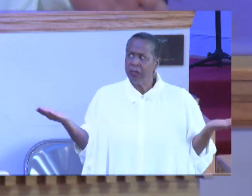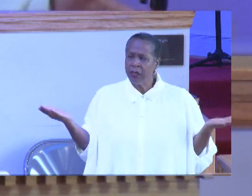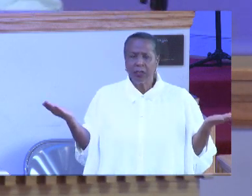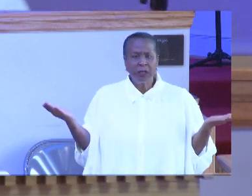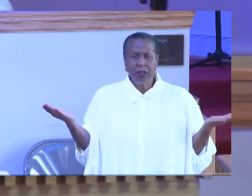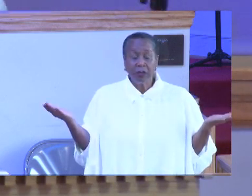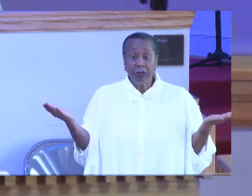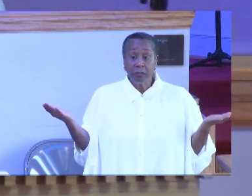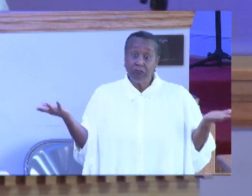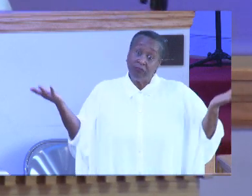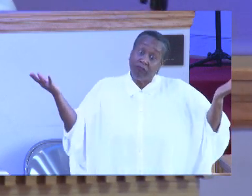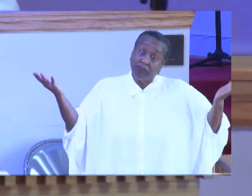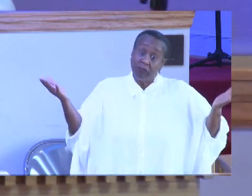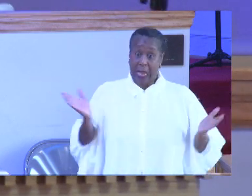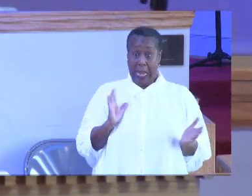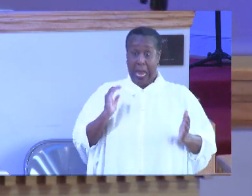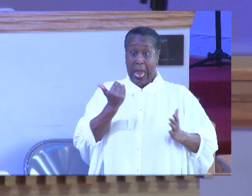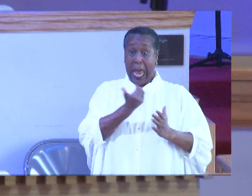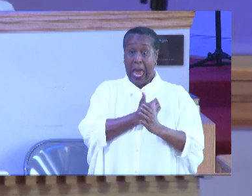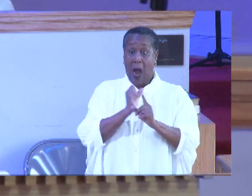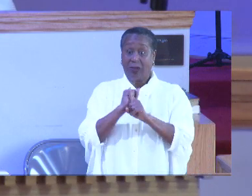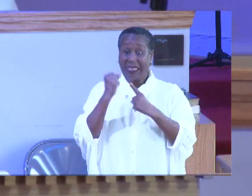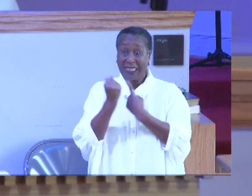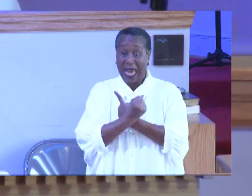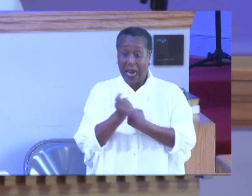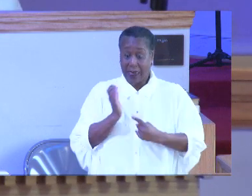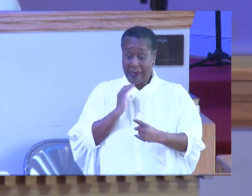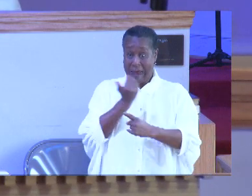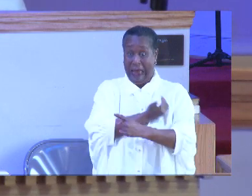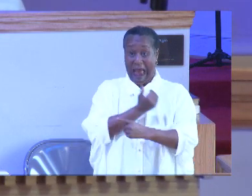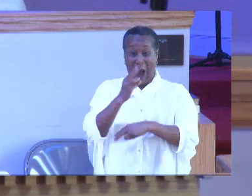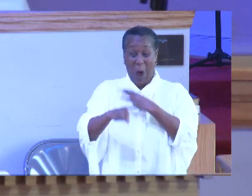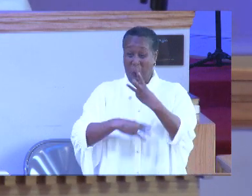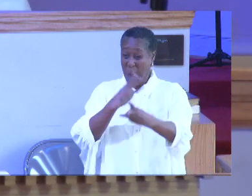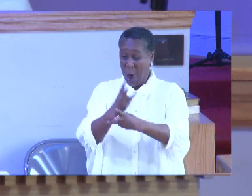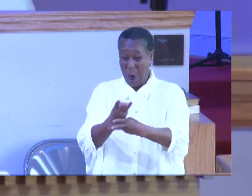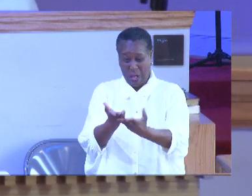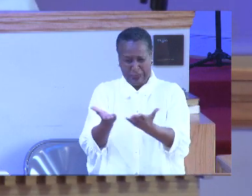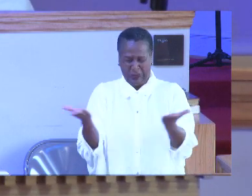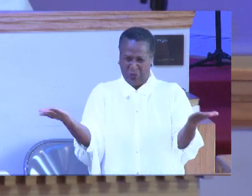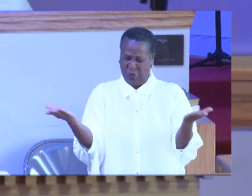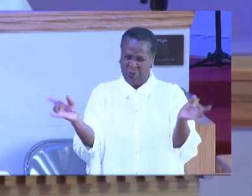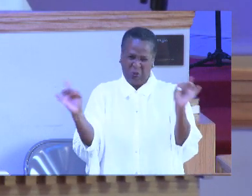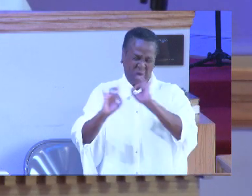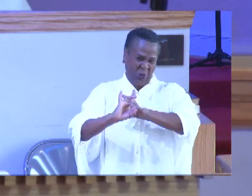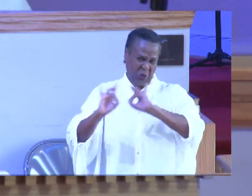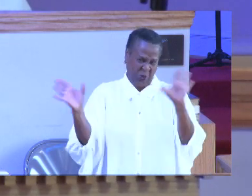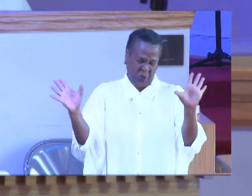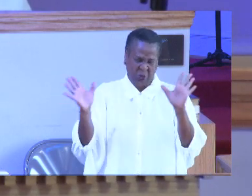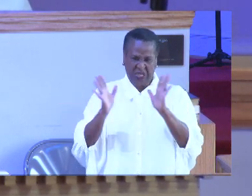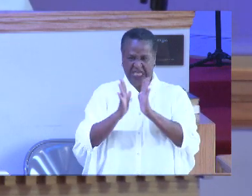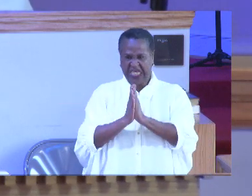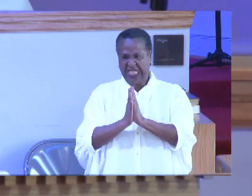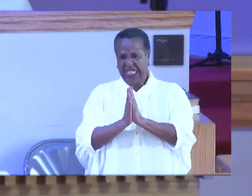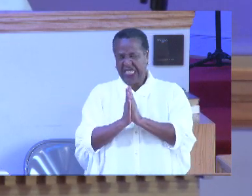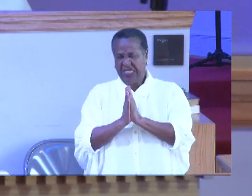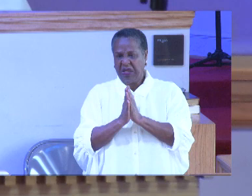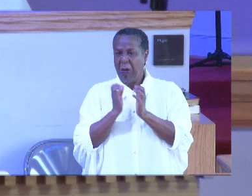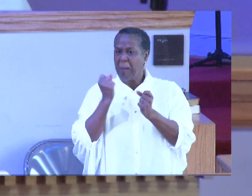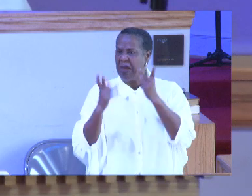We look at our society, which is so driven by